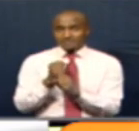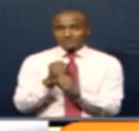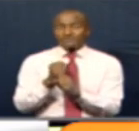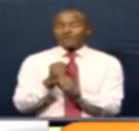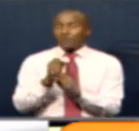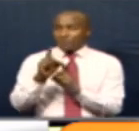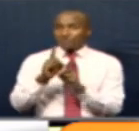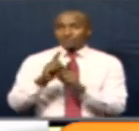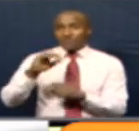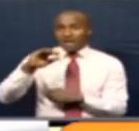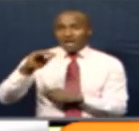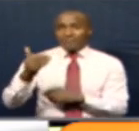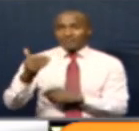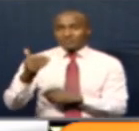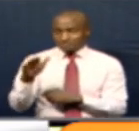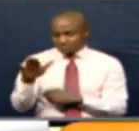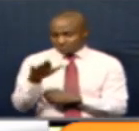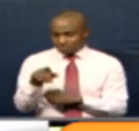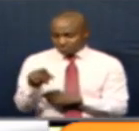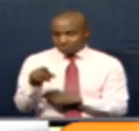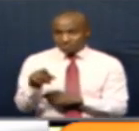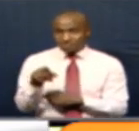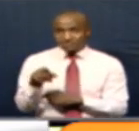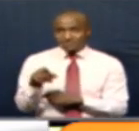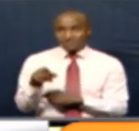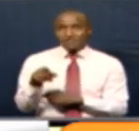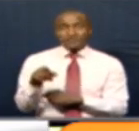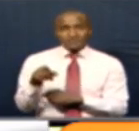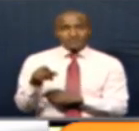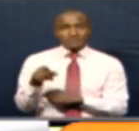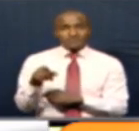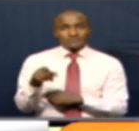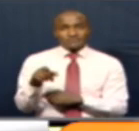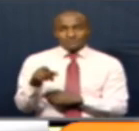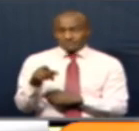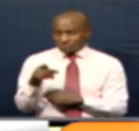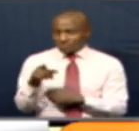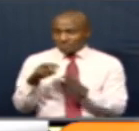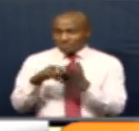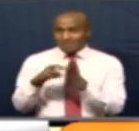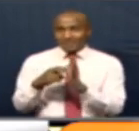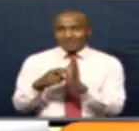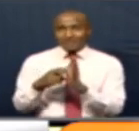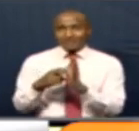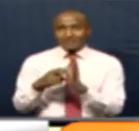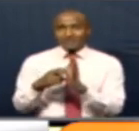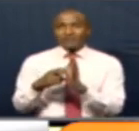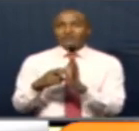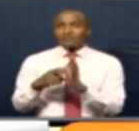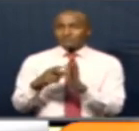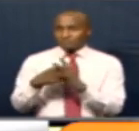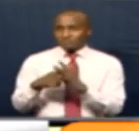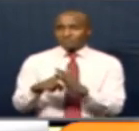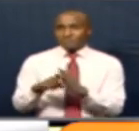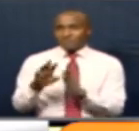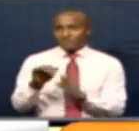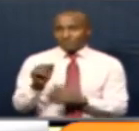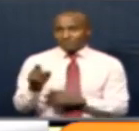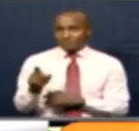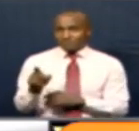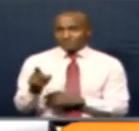urban component therefore thrust me right into the mix of the regeneration. So